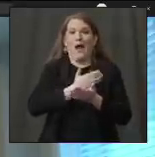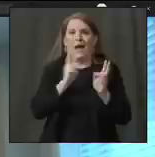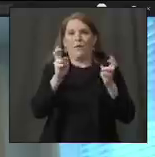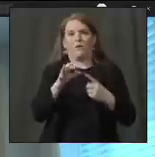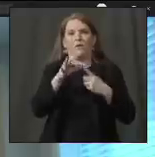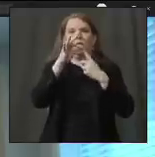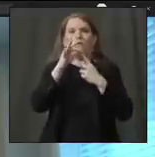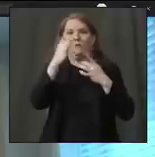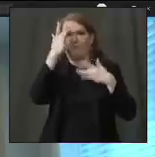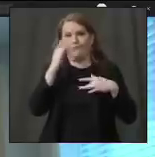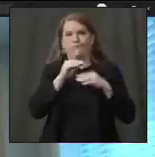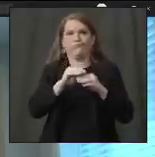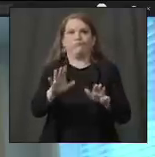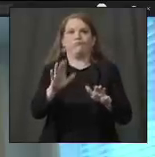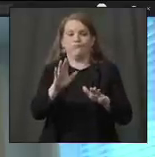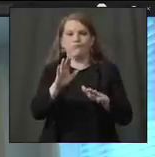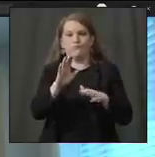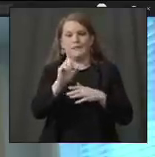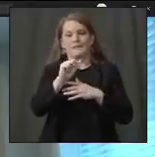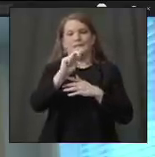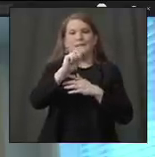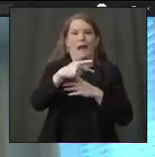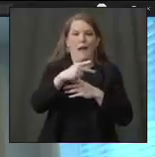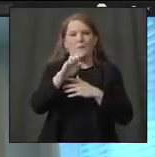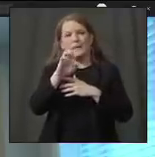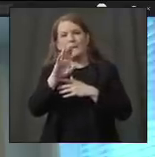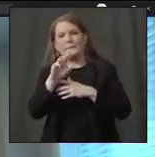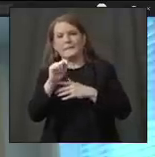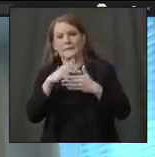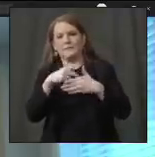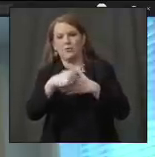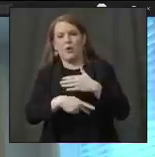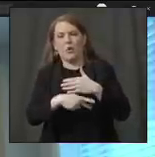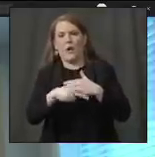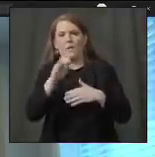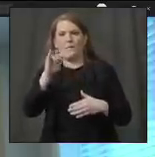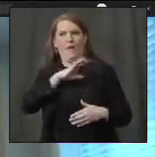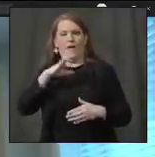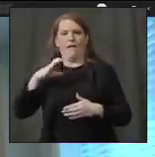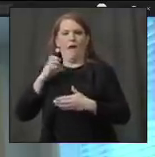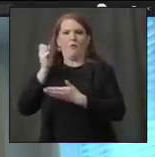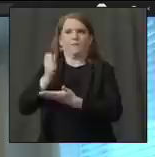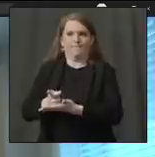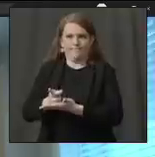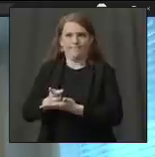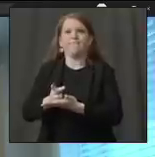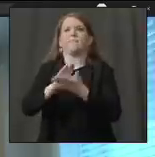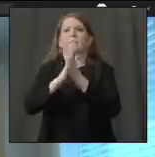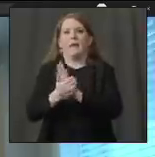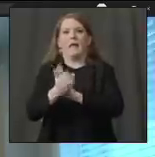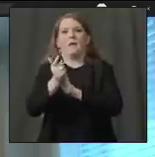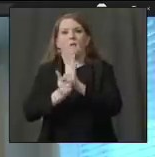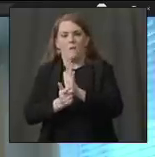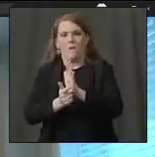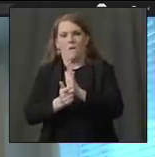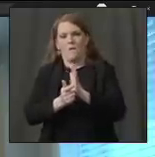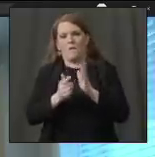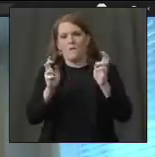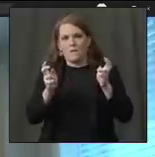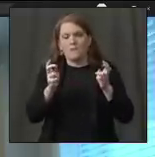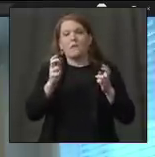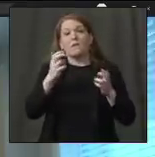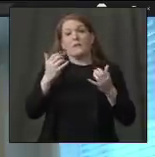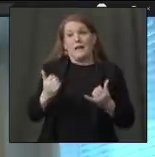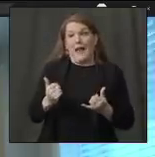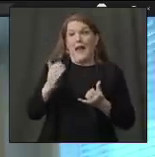program, PEBT. That's a program that was authorized by Congress and signed into law that will provide